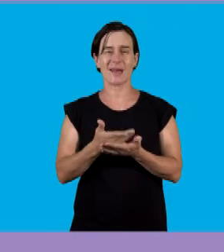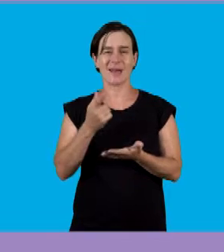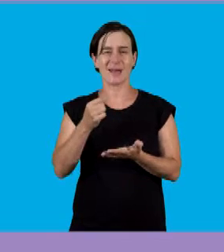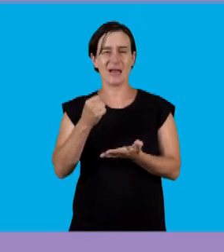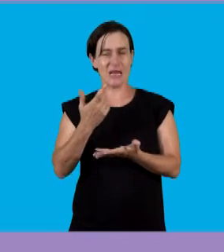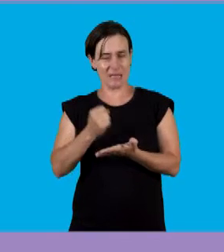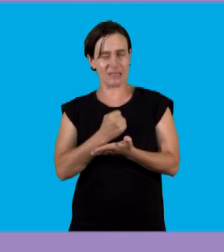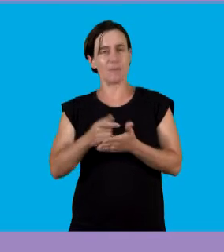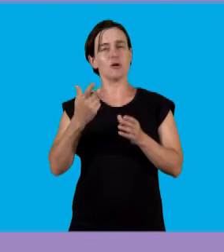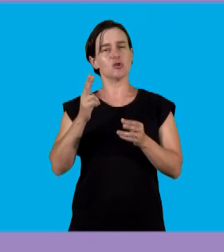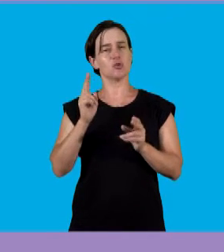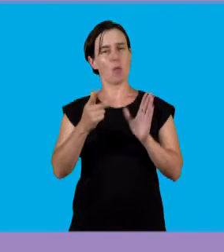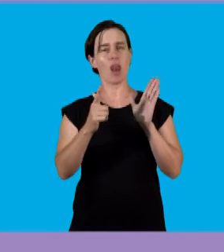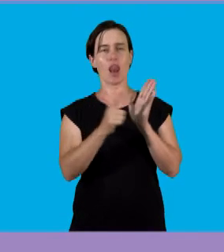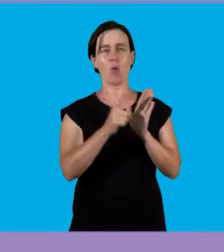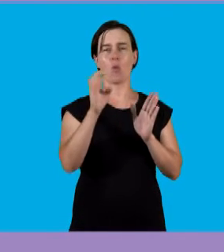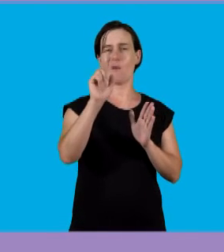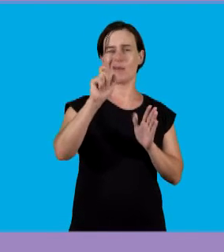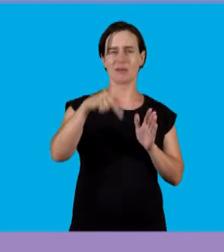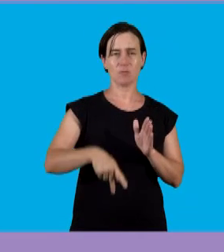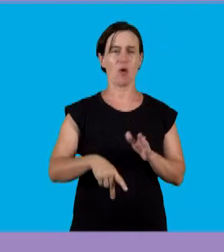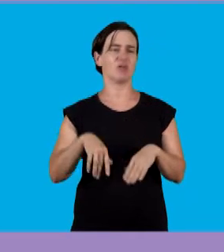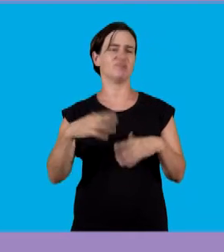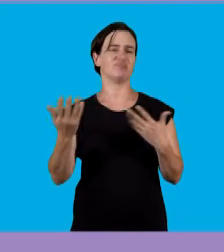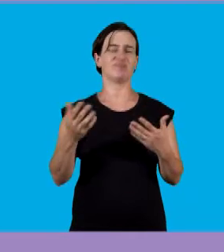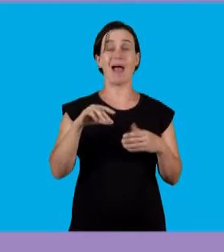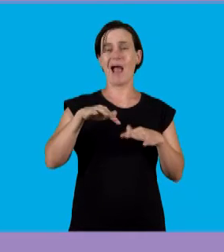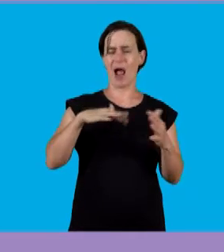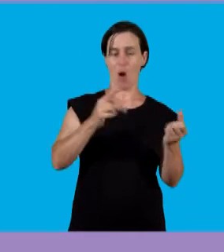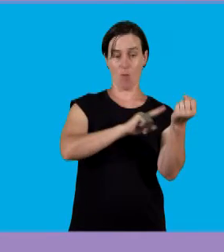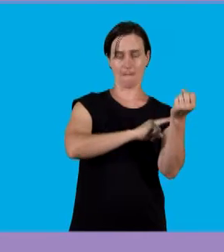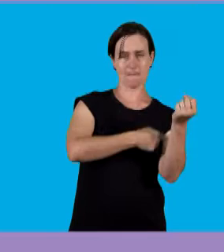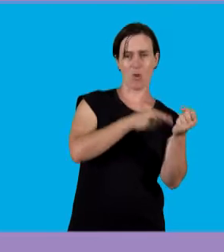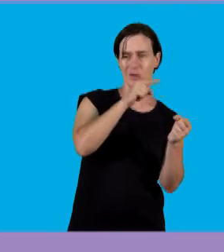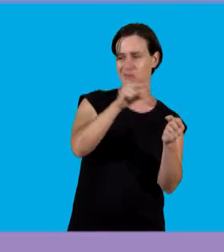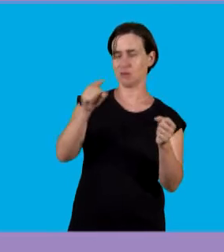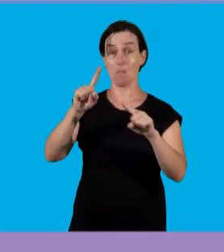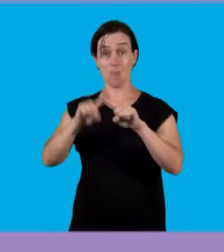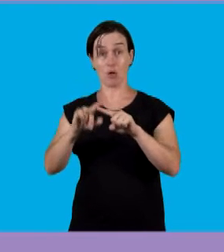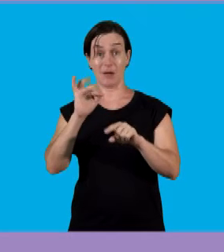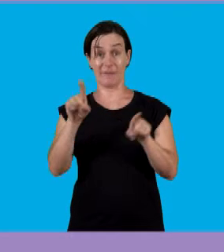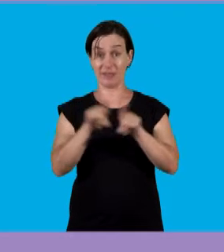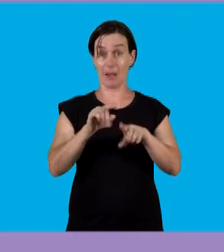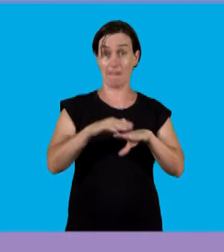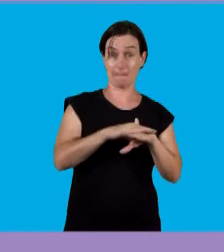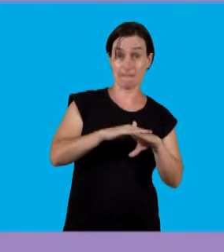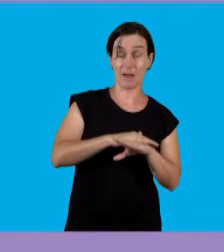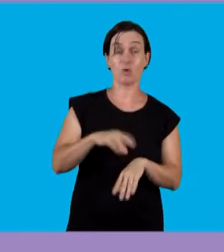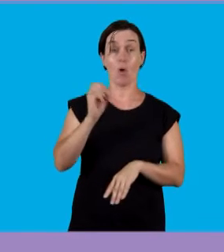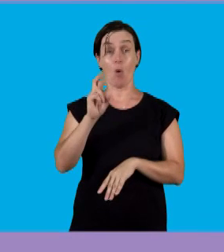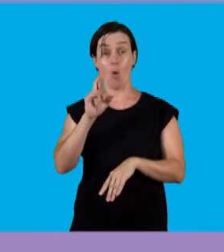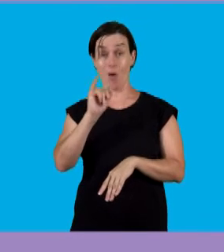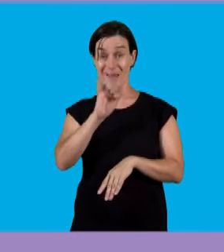you need to also establish general laws of exponents, namely how the multiplication of powers of the same